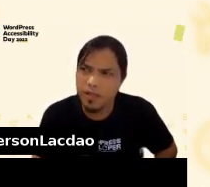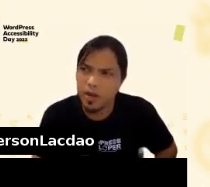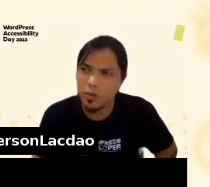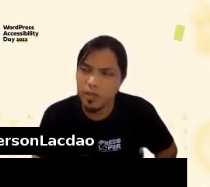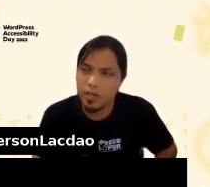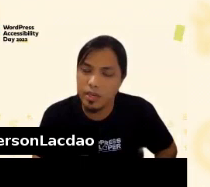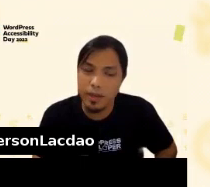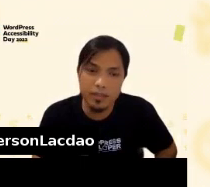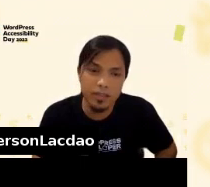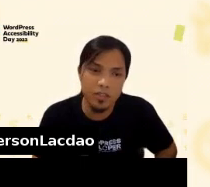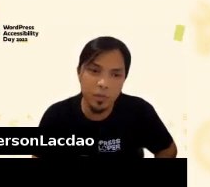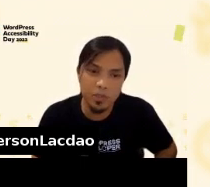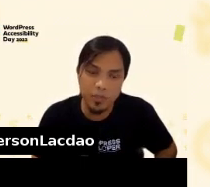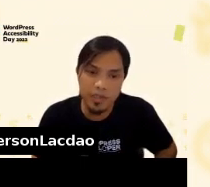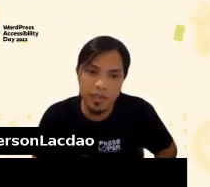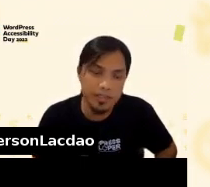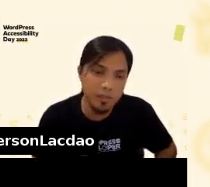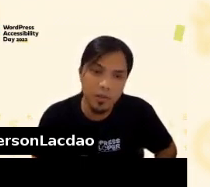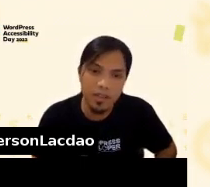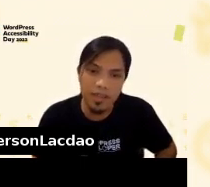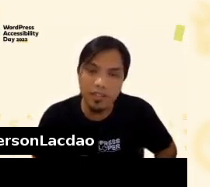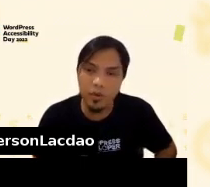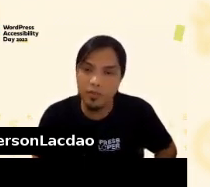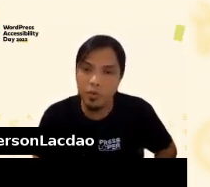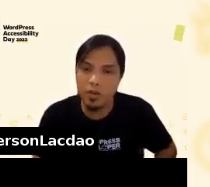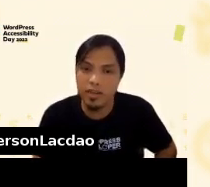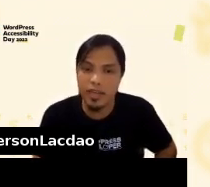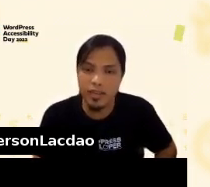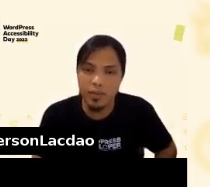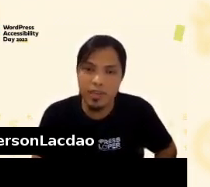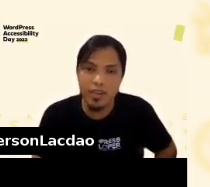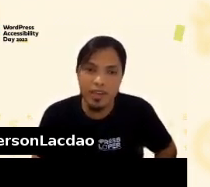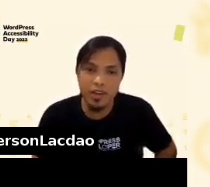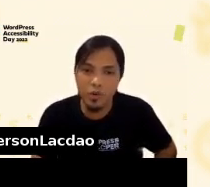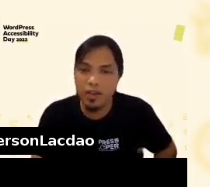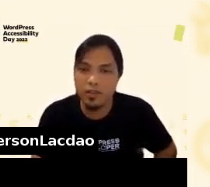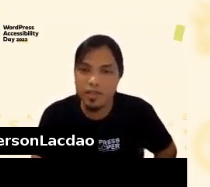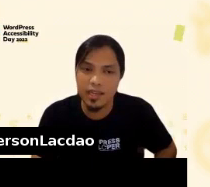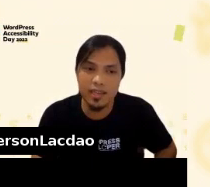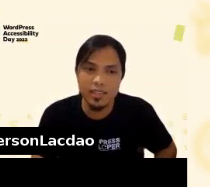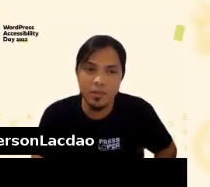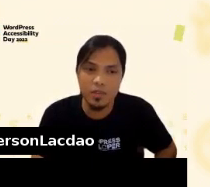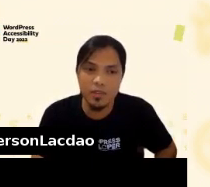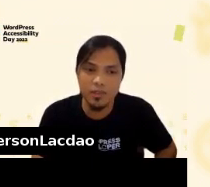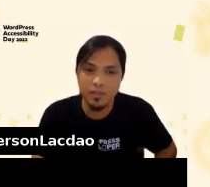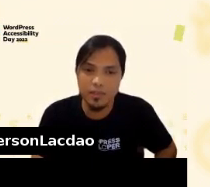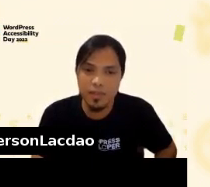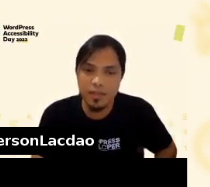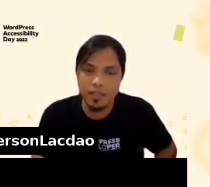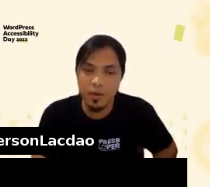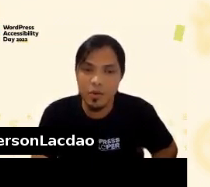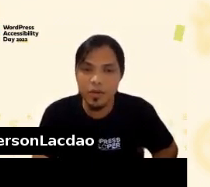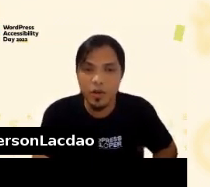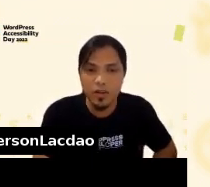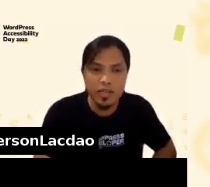observed how emails that are supposed to be simple and straightforward can be horrendously inaccessible.